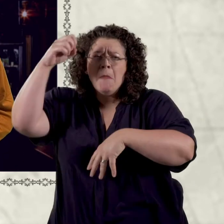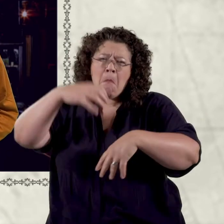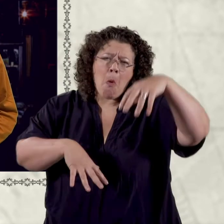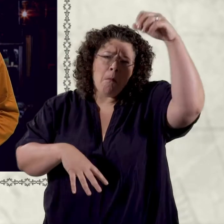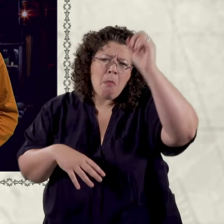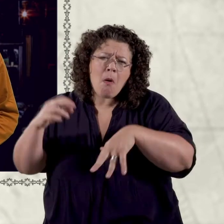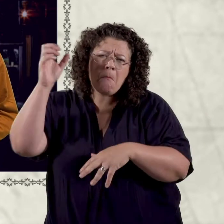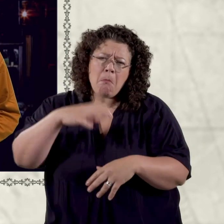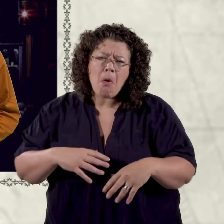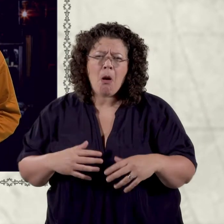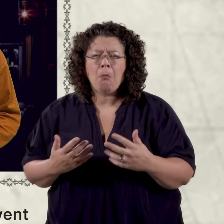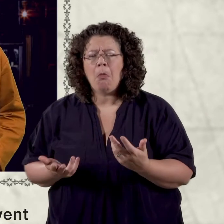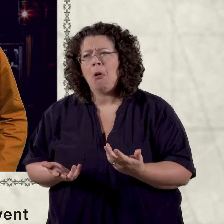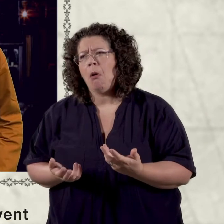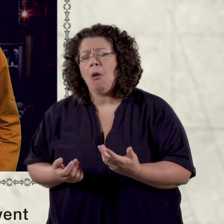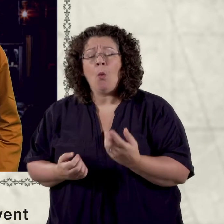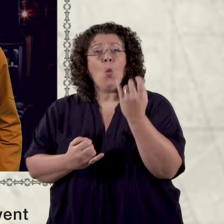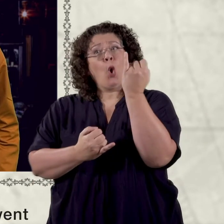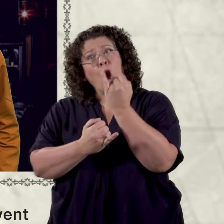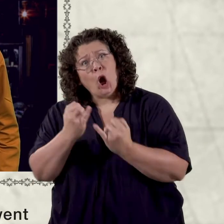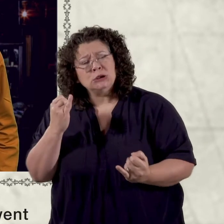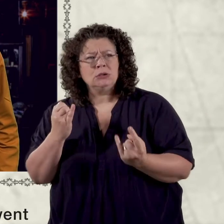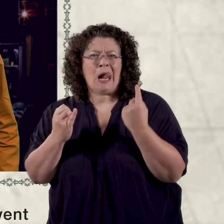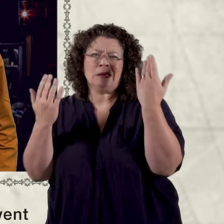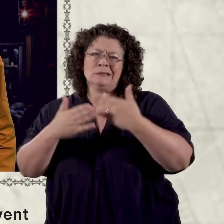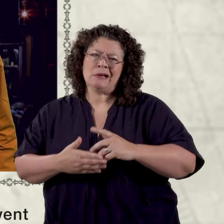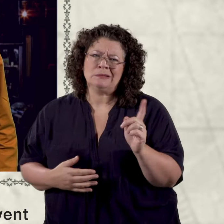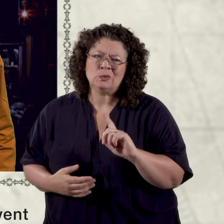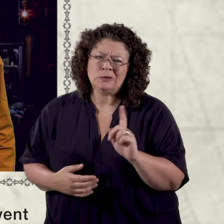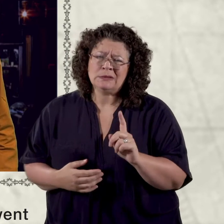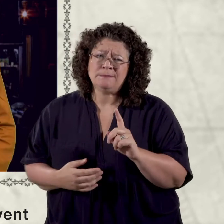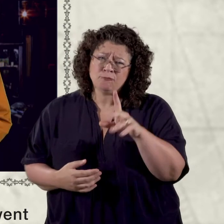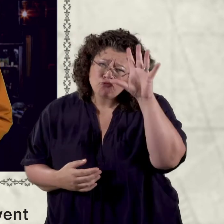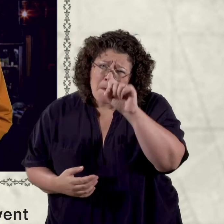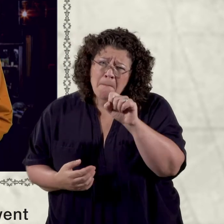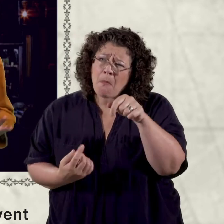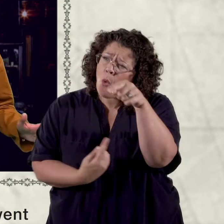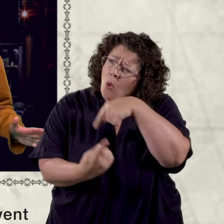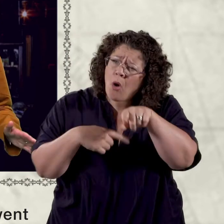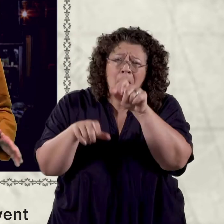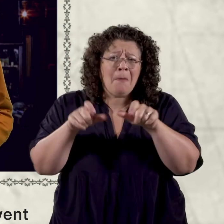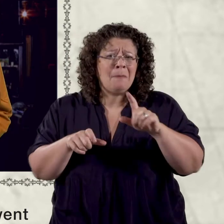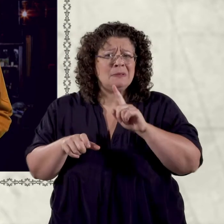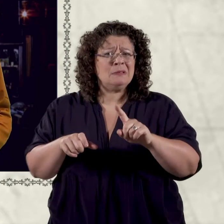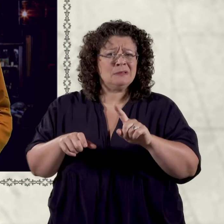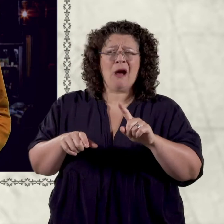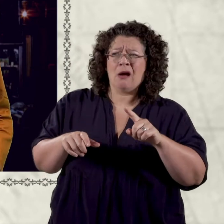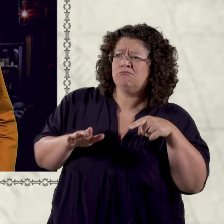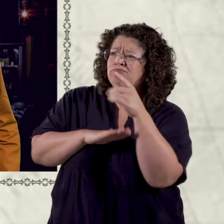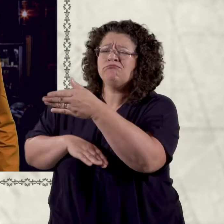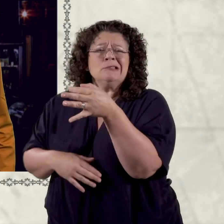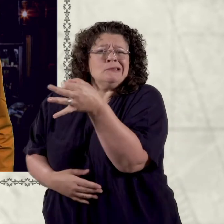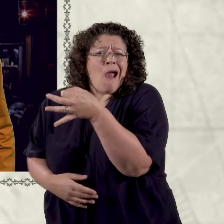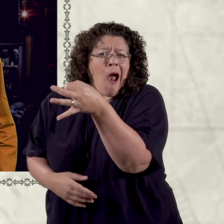was about that last night? Do you remember all those people that went to the middle of town, to the big shelters, because they